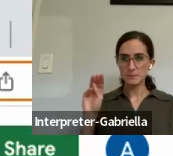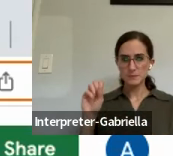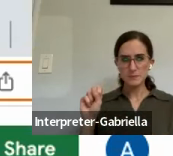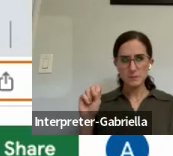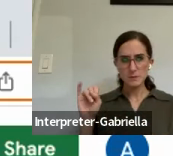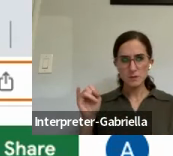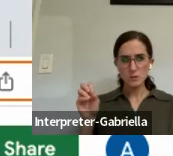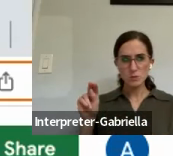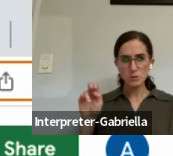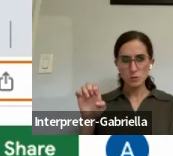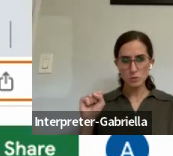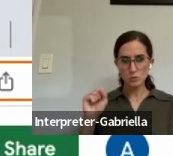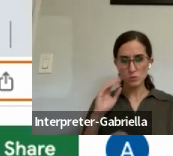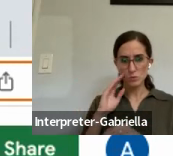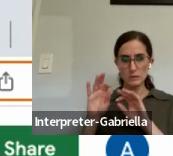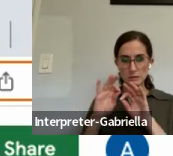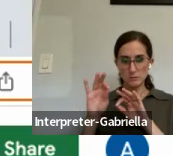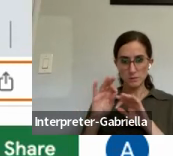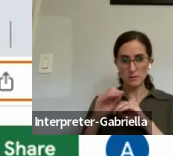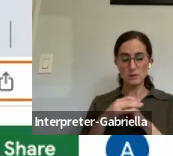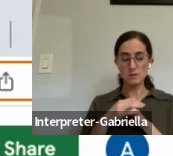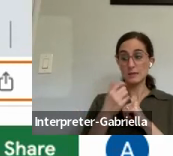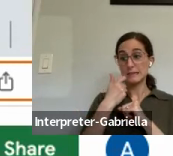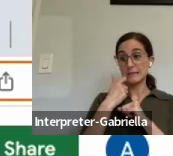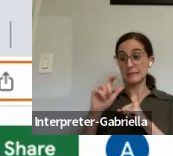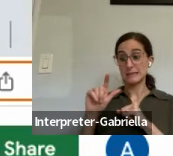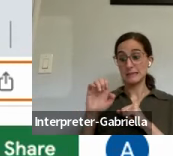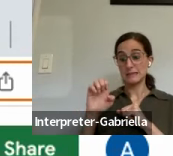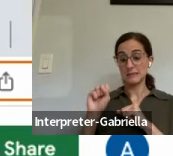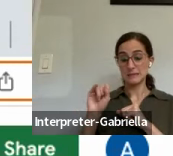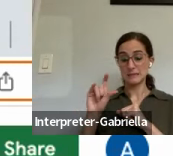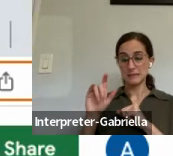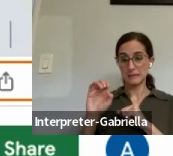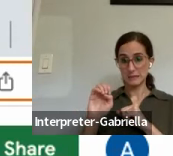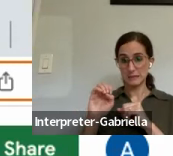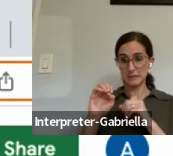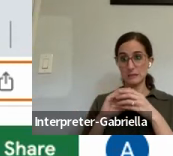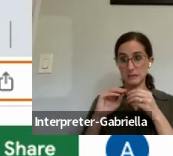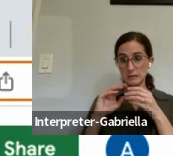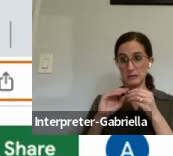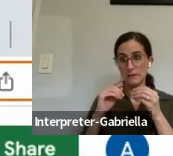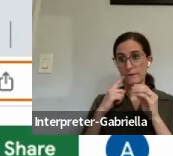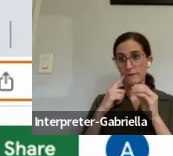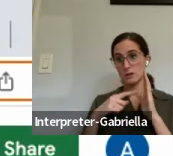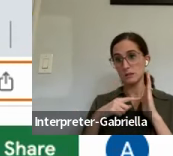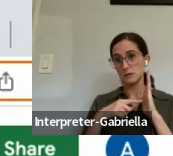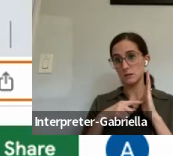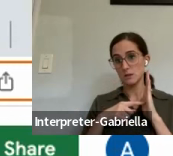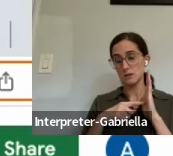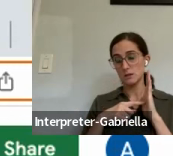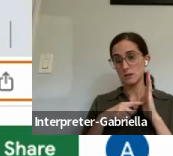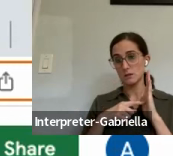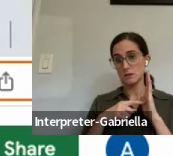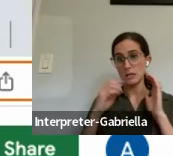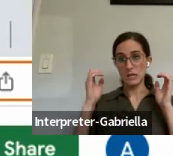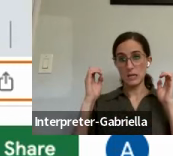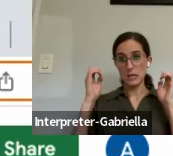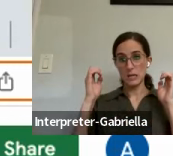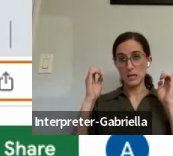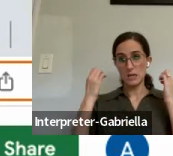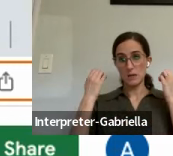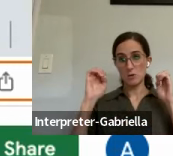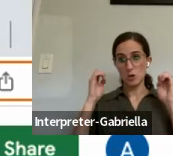So I think to Leslie's point previously, we have, for example, we have the emergency rental assistance dollars